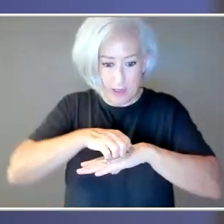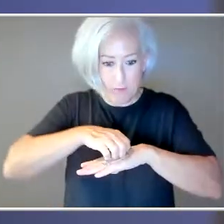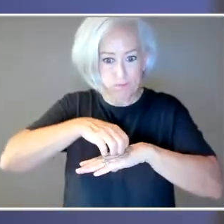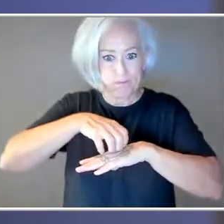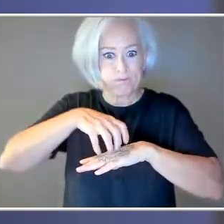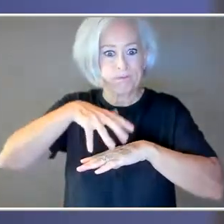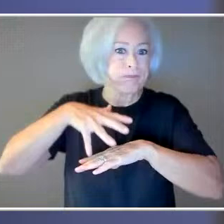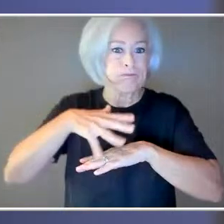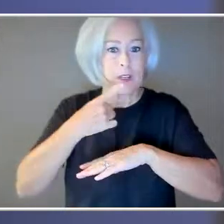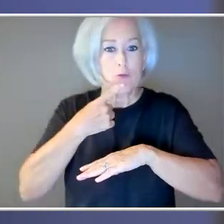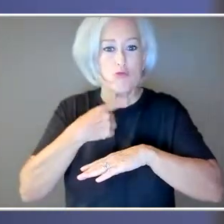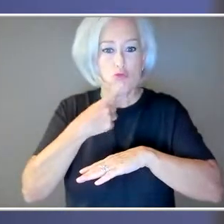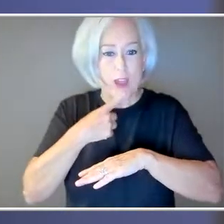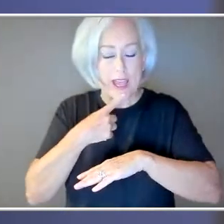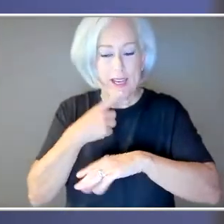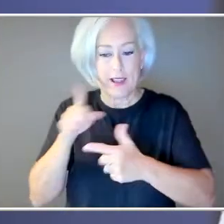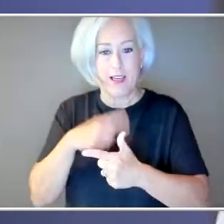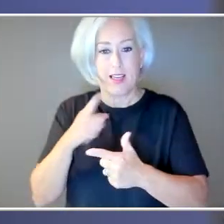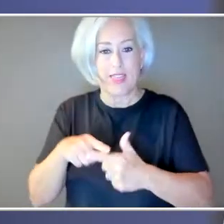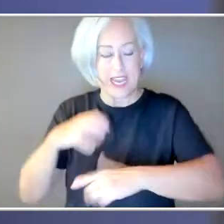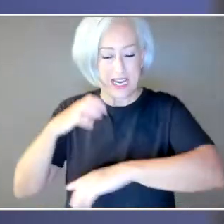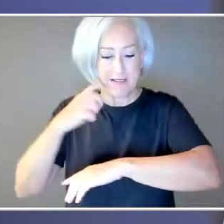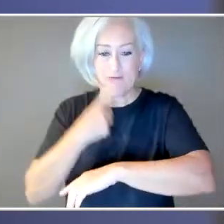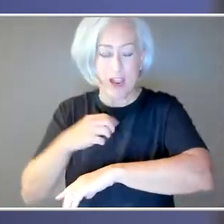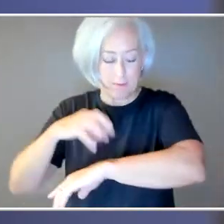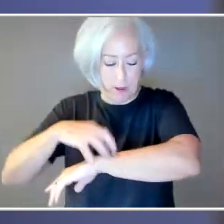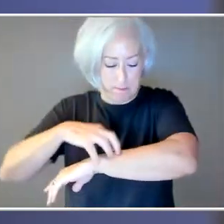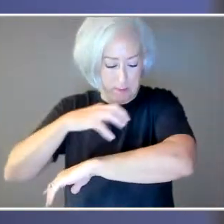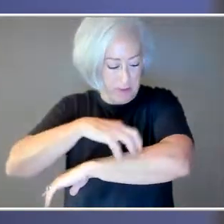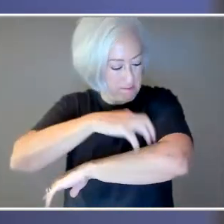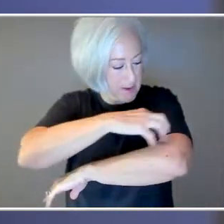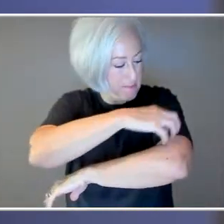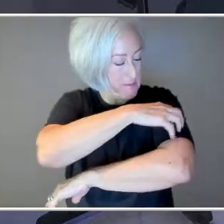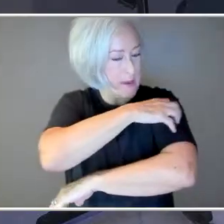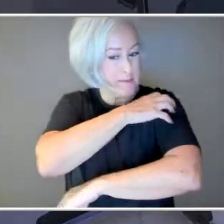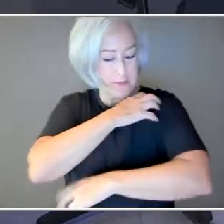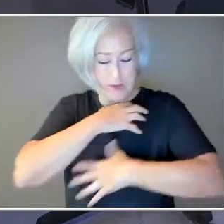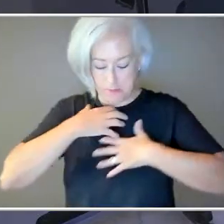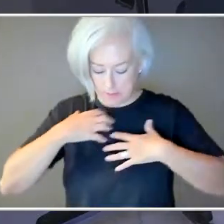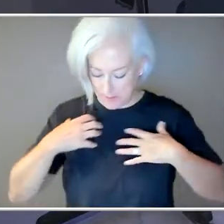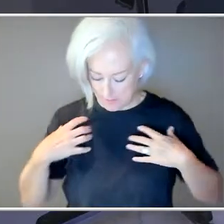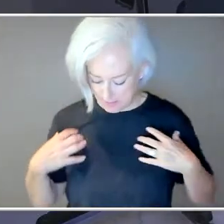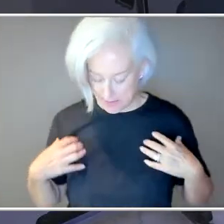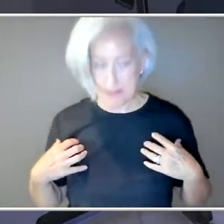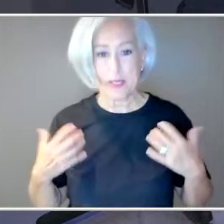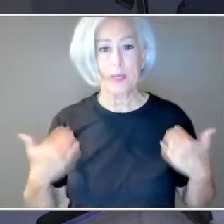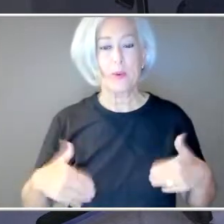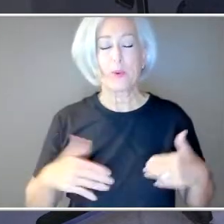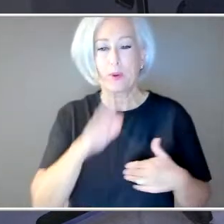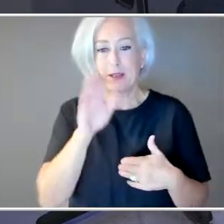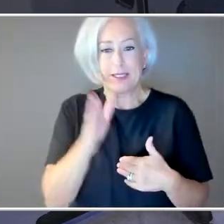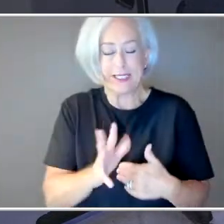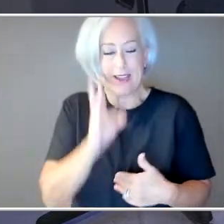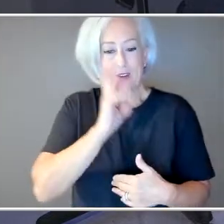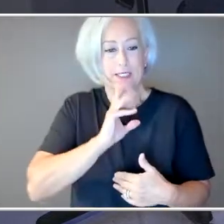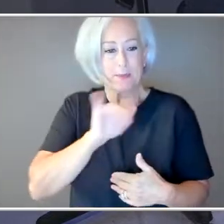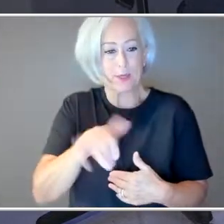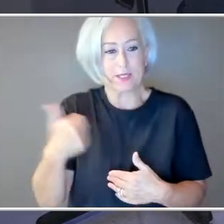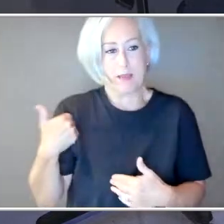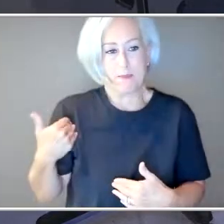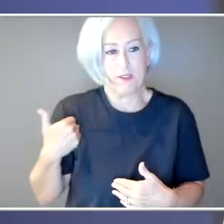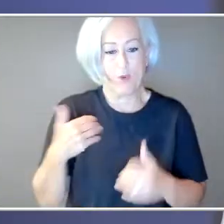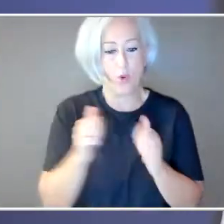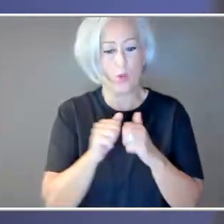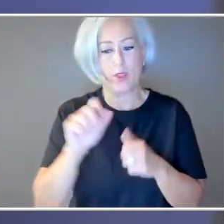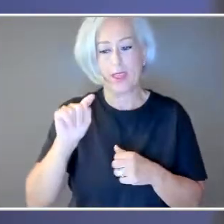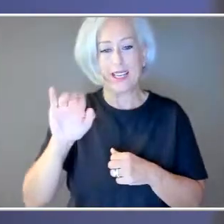started getting hives. And you had never experienced that before with other tick bites? No, and I had